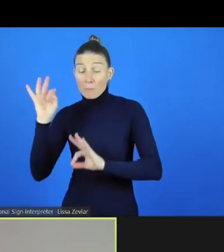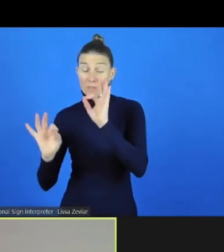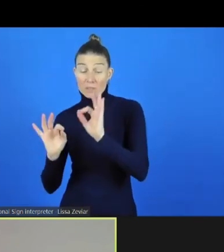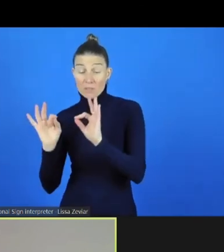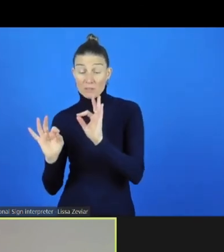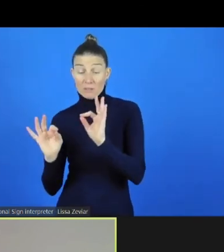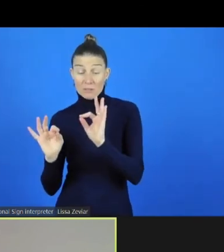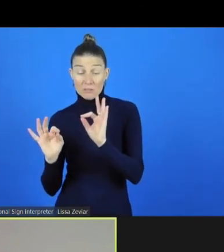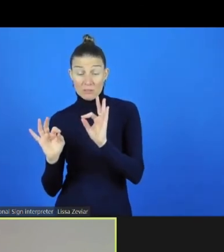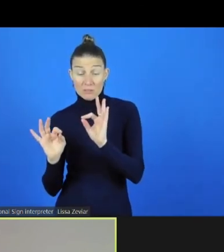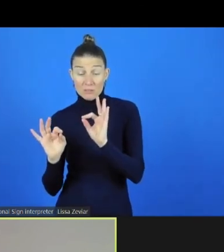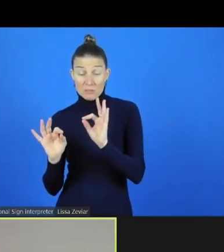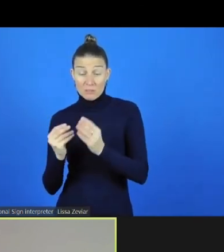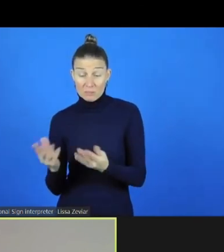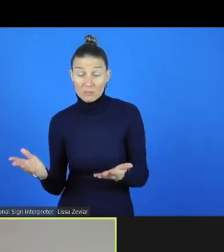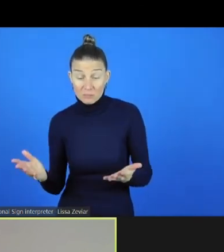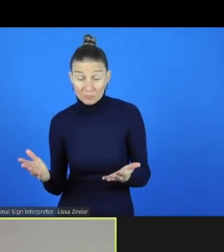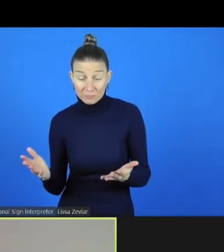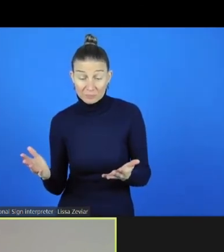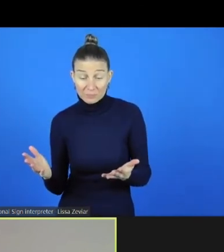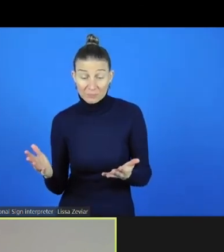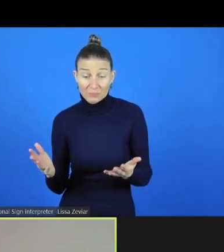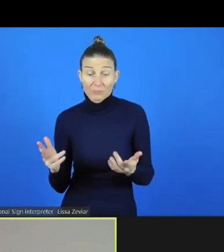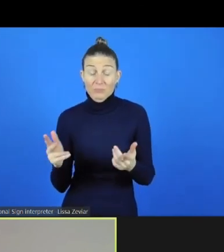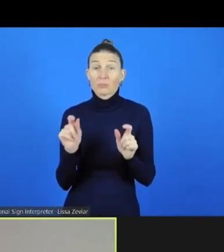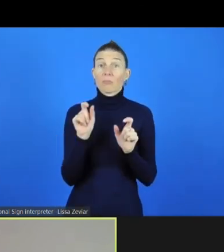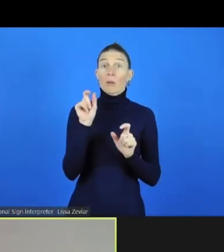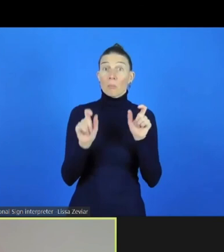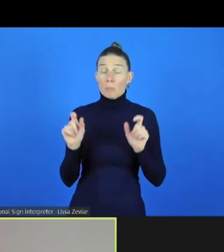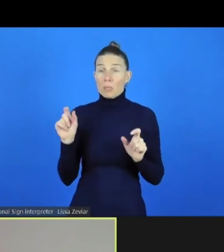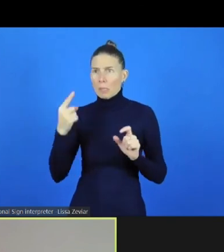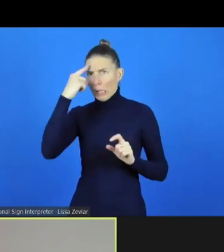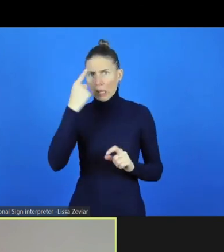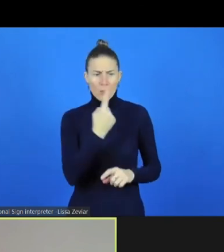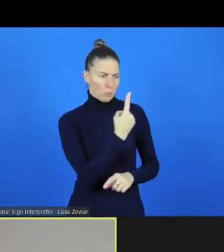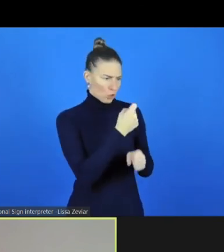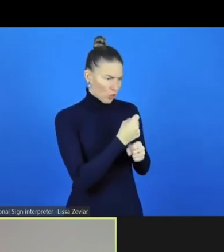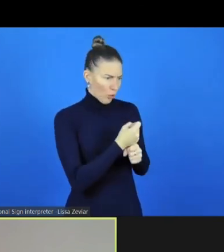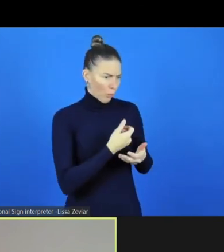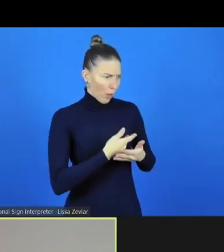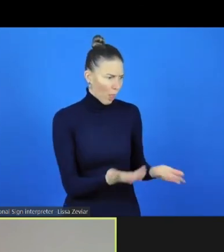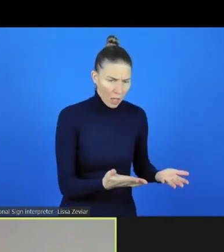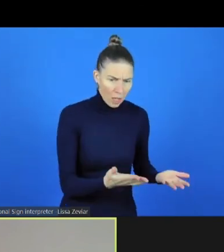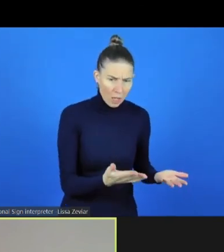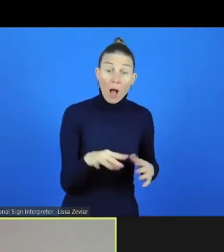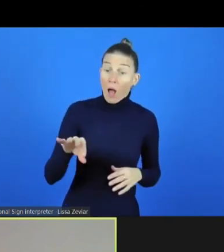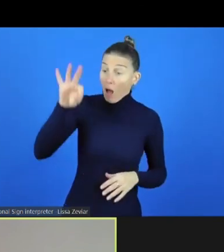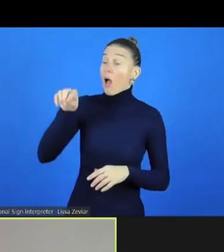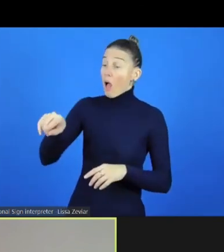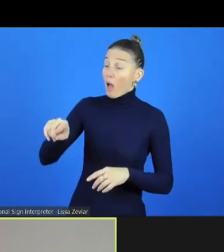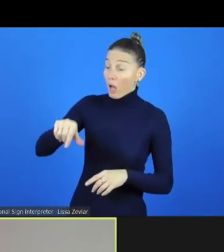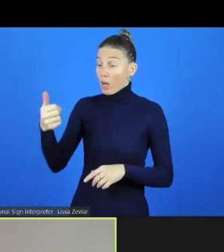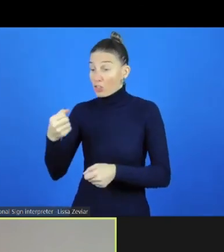with disabilities. What that means is people are suddenly having to think about, they've lost one job and they're finding another job, and they feel that they're behind already